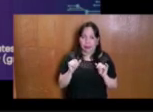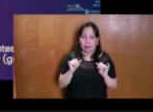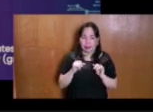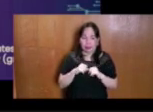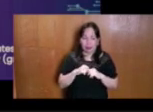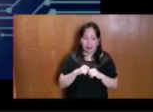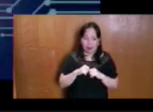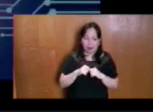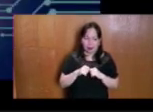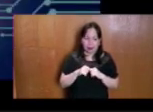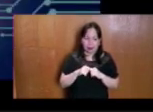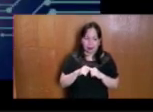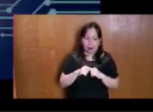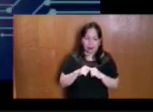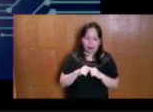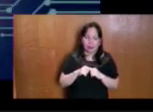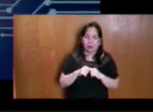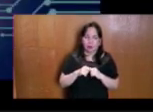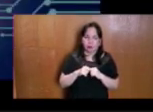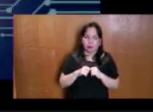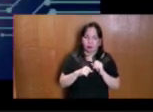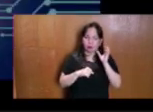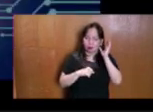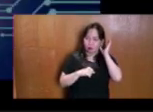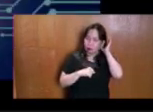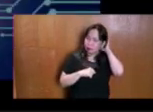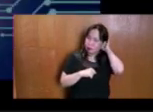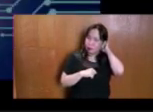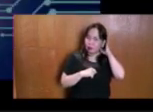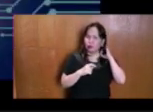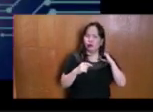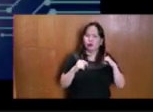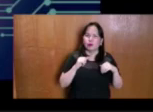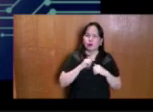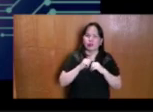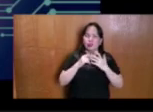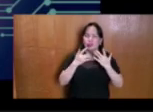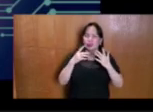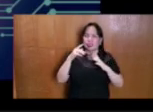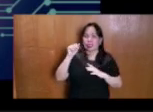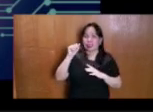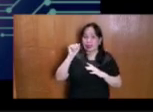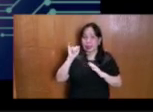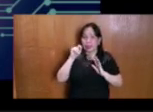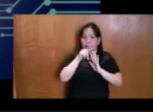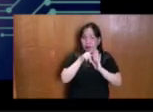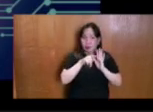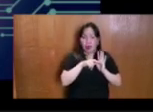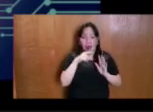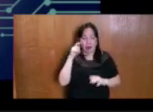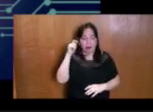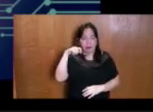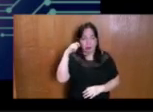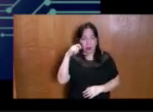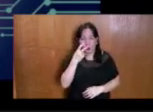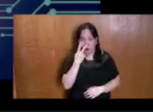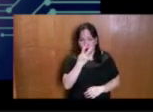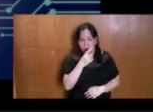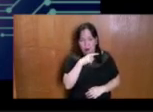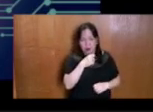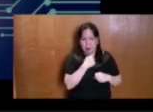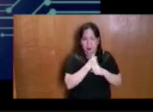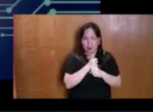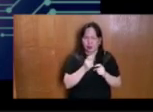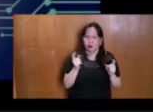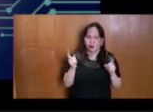let's delve into it now. So what is principled AI? There is a video that I have prepared for you. It's a very short video.